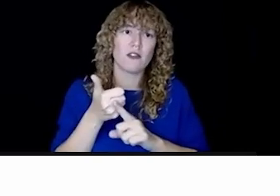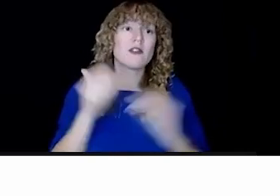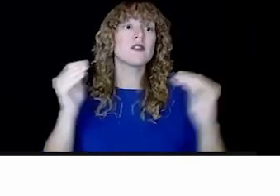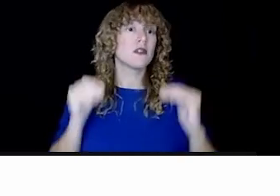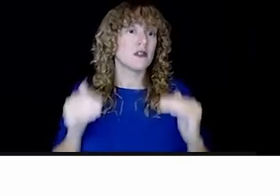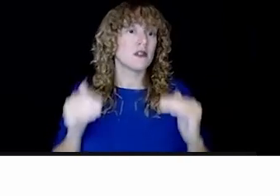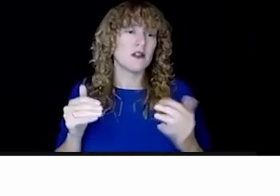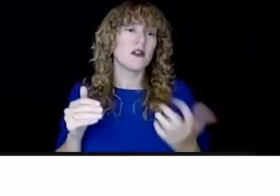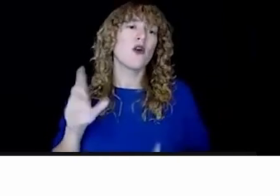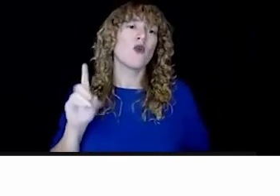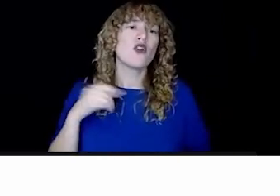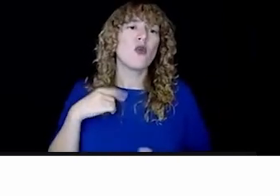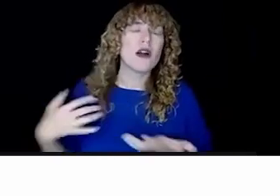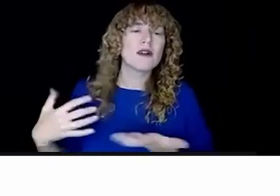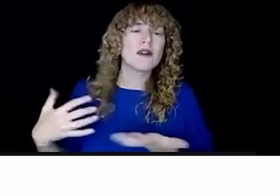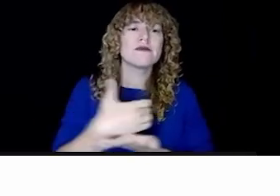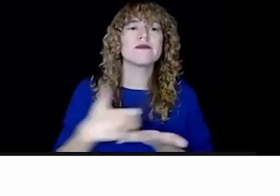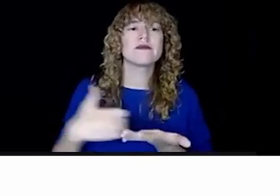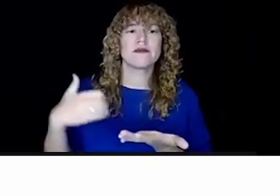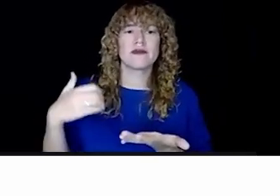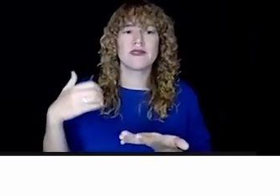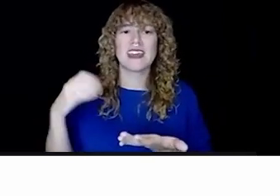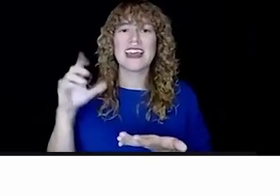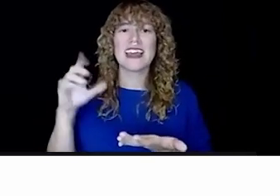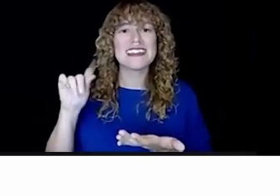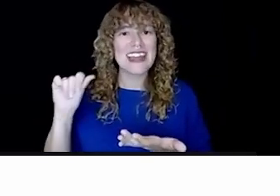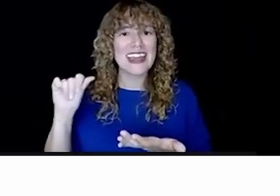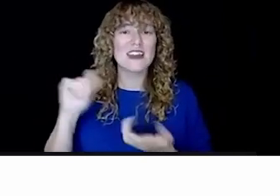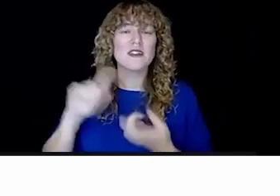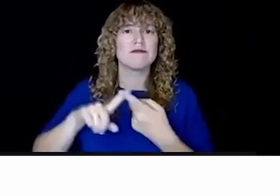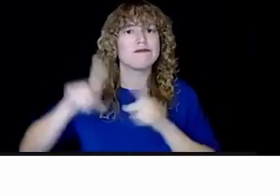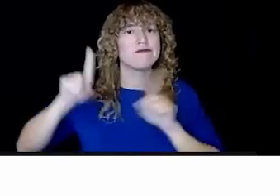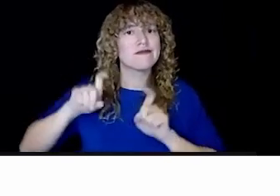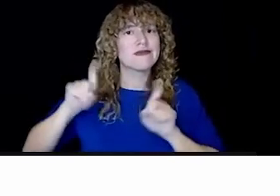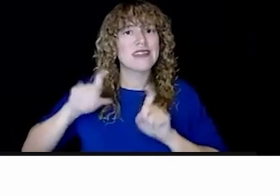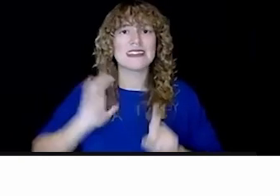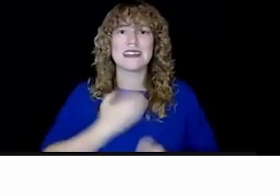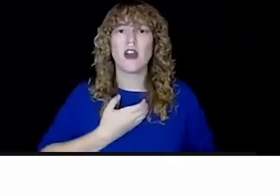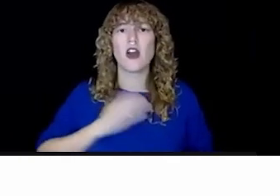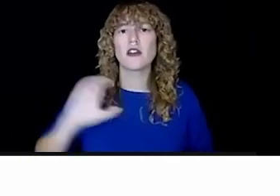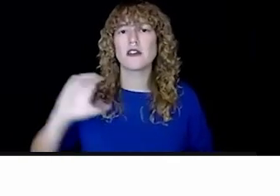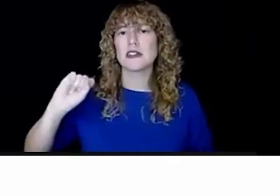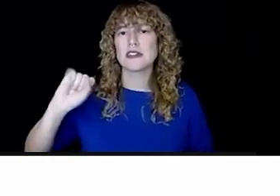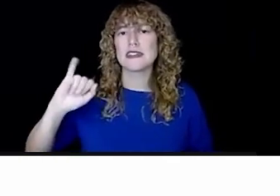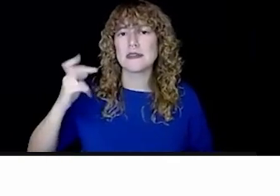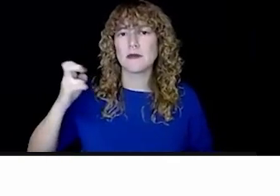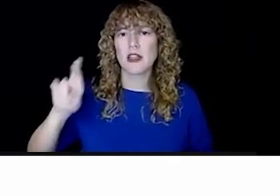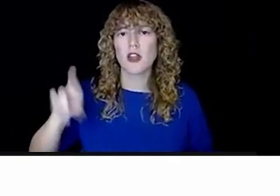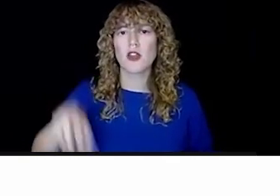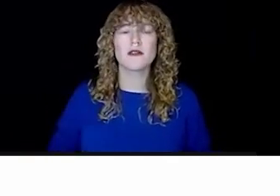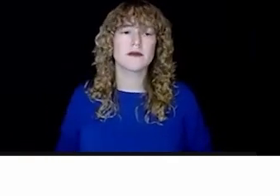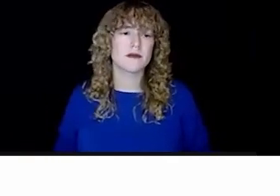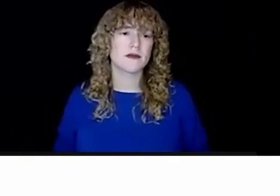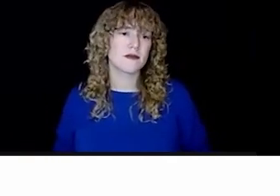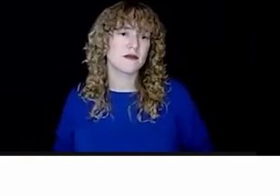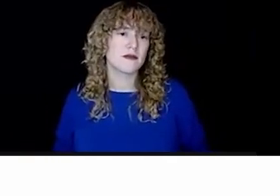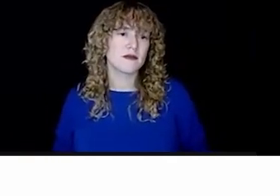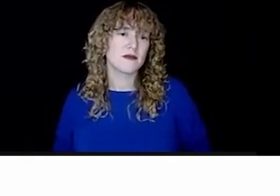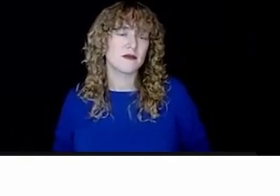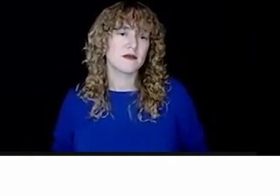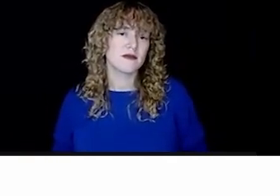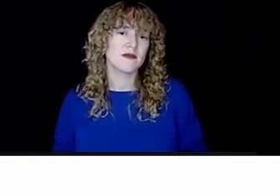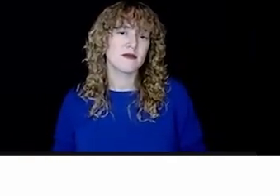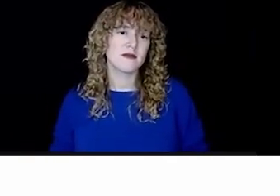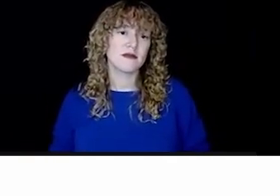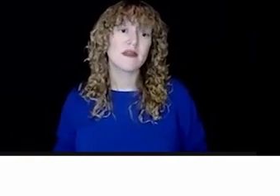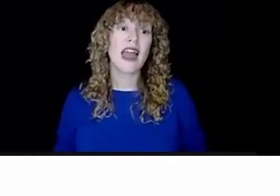data loggers to test in our simulator. And we would also love to connect with people who could